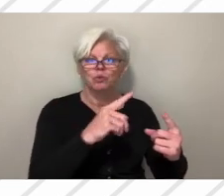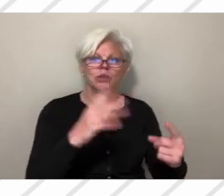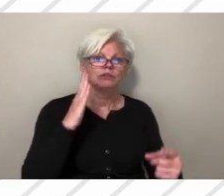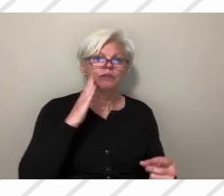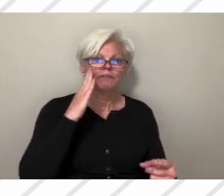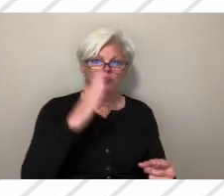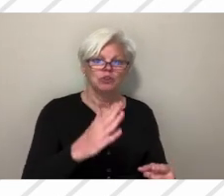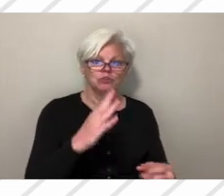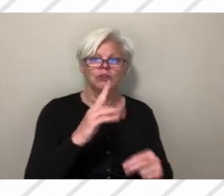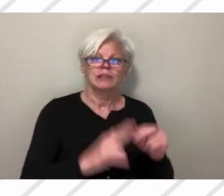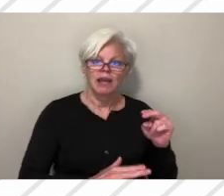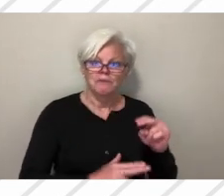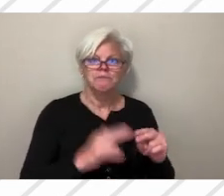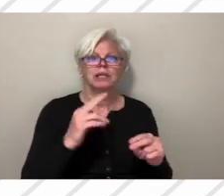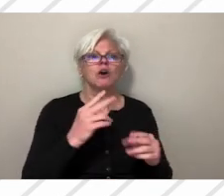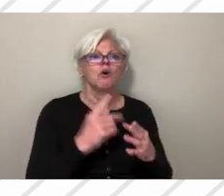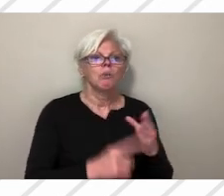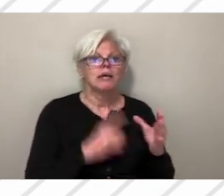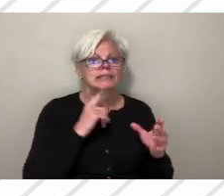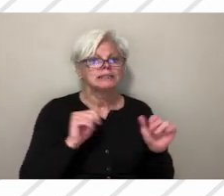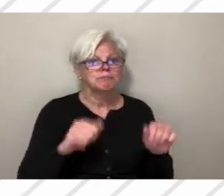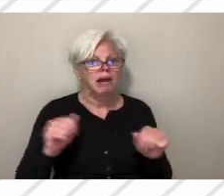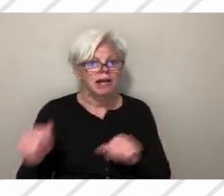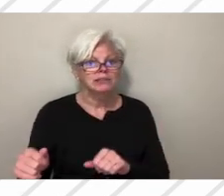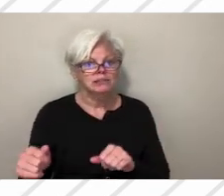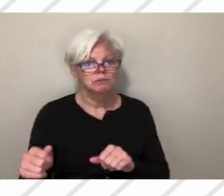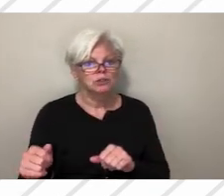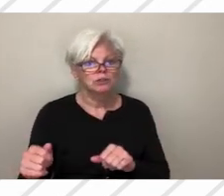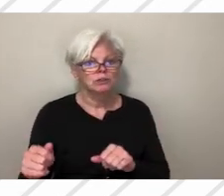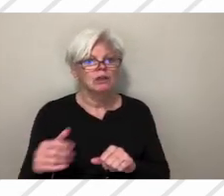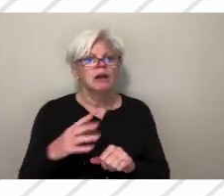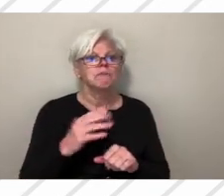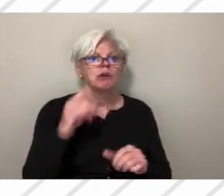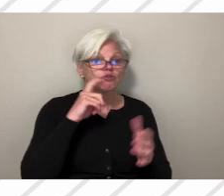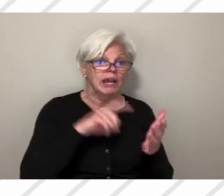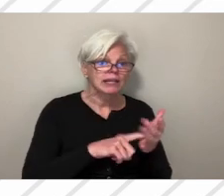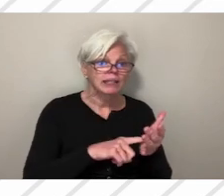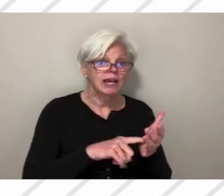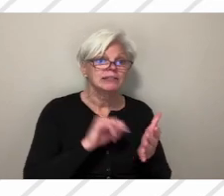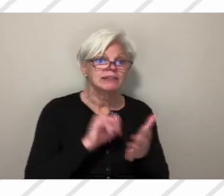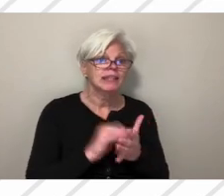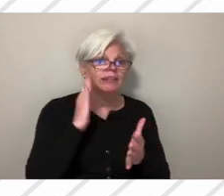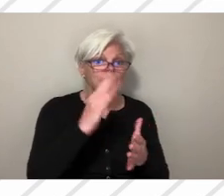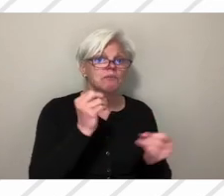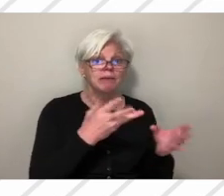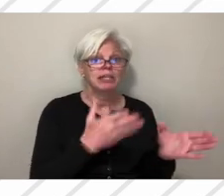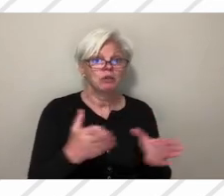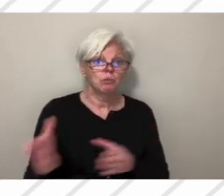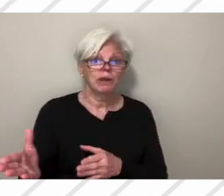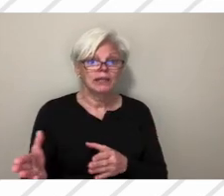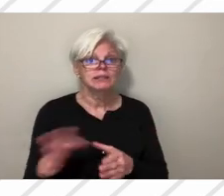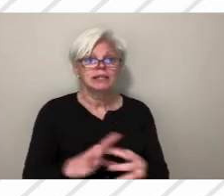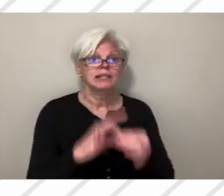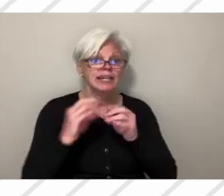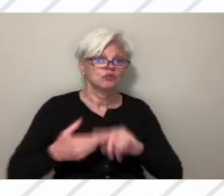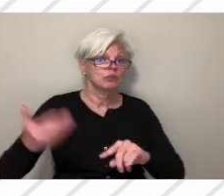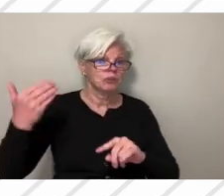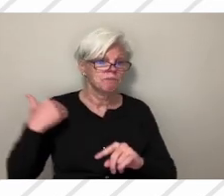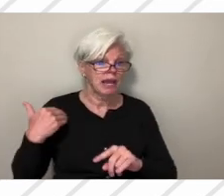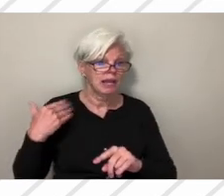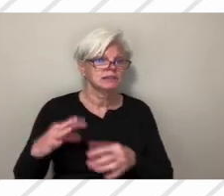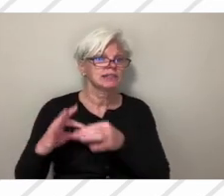building upon what is possible, but recognizing that those futures in many ways are connected to the past, as connected to the